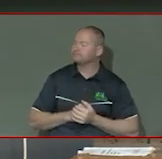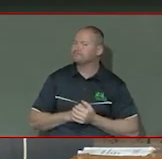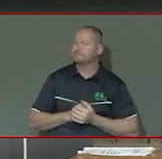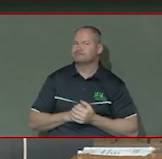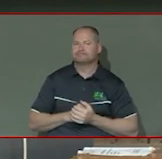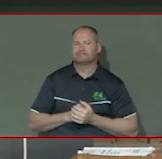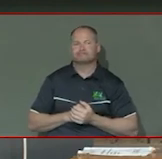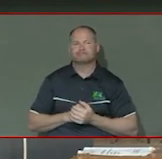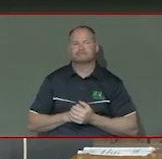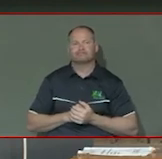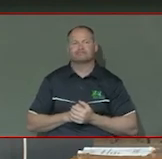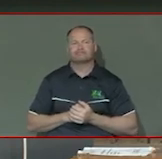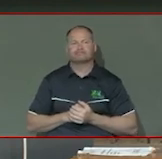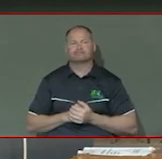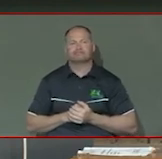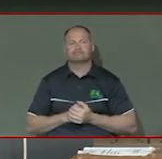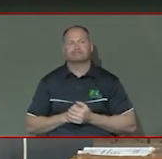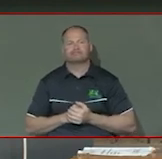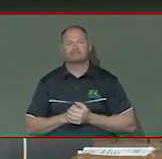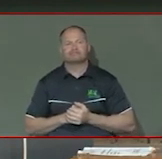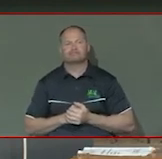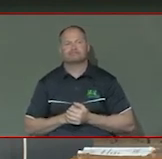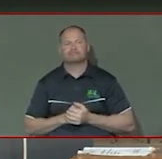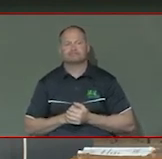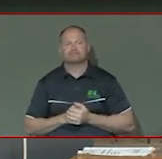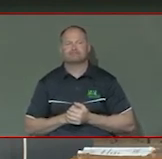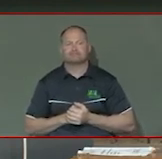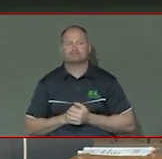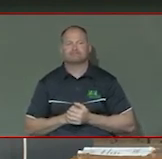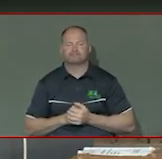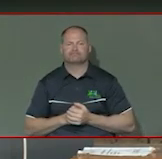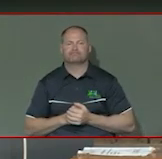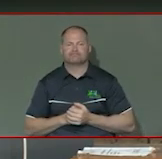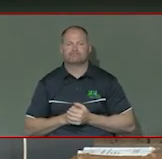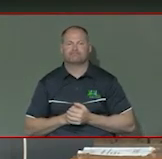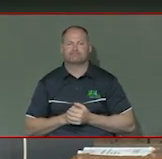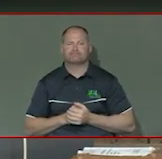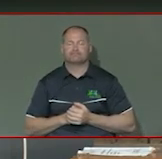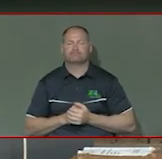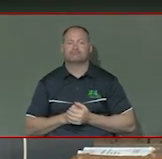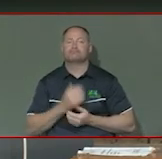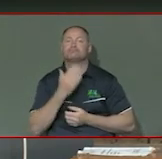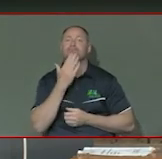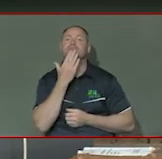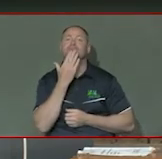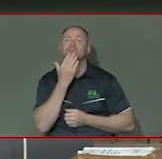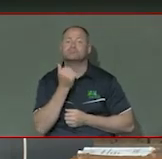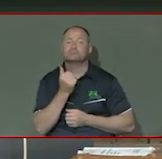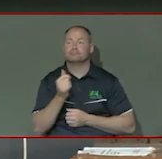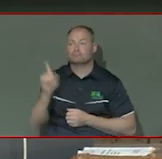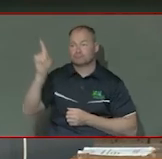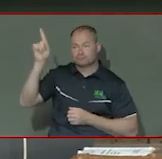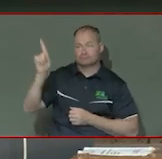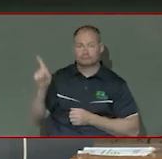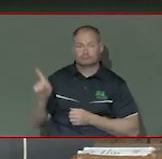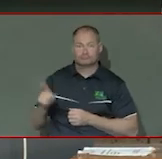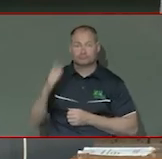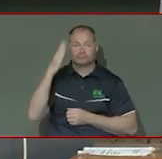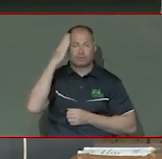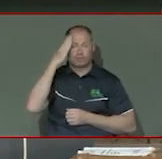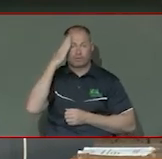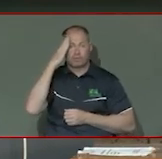sine of theta over 2 squared. Right, just take note of this.